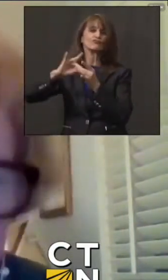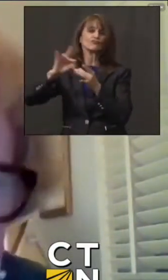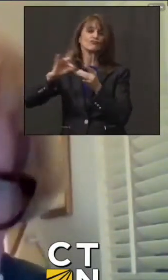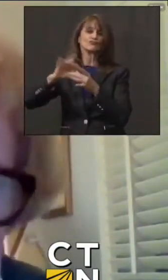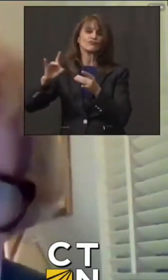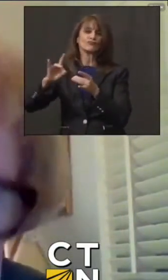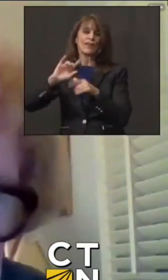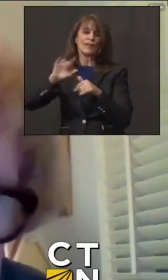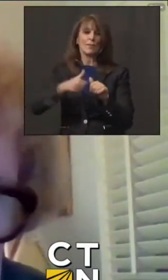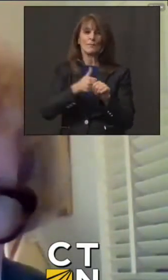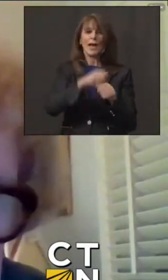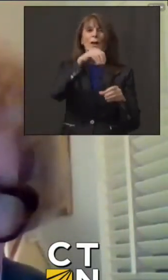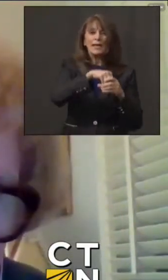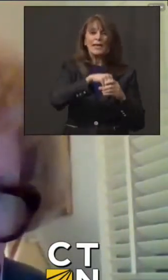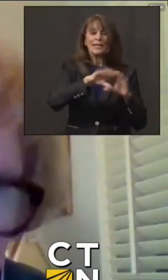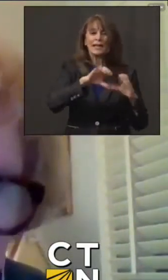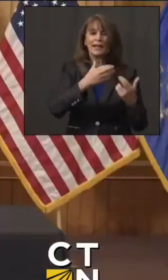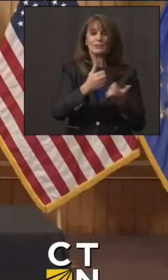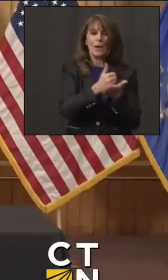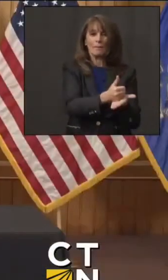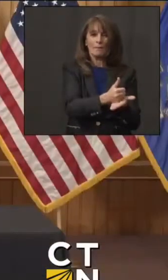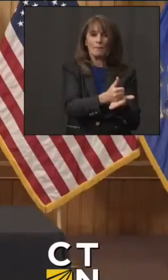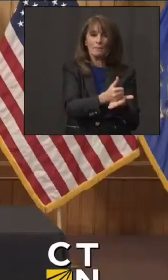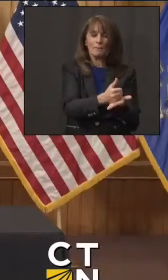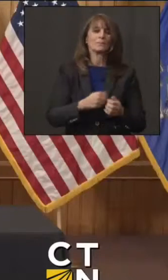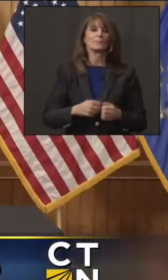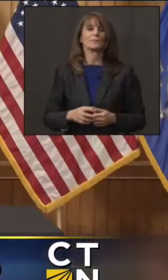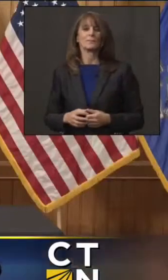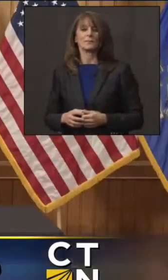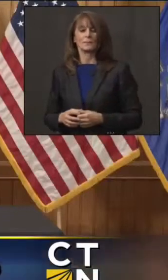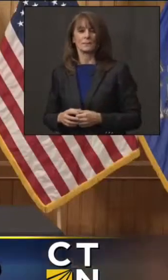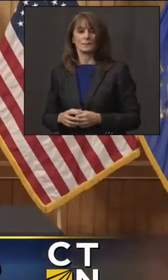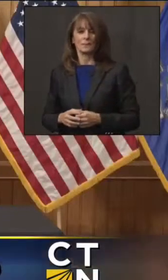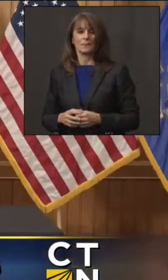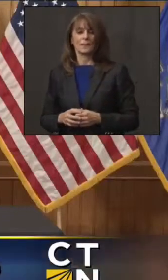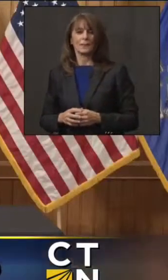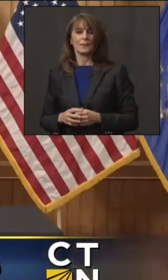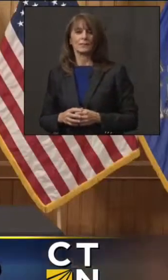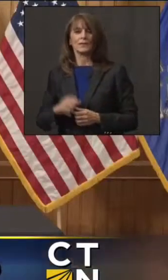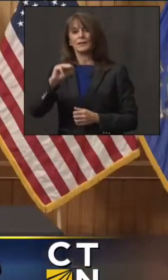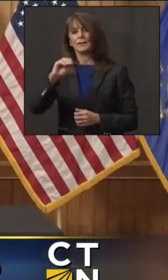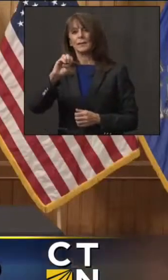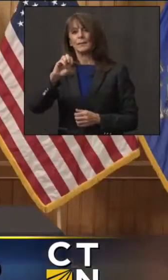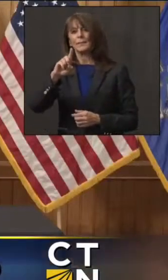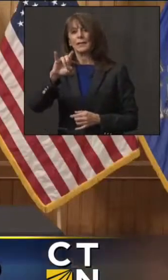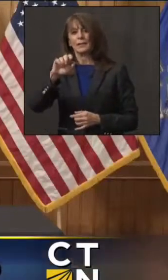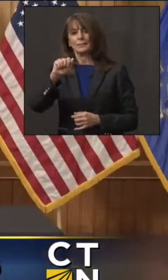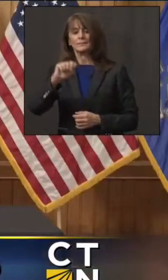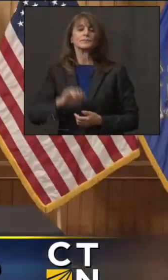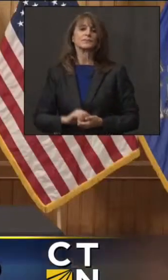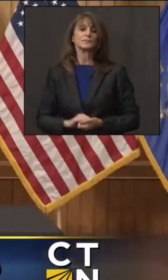instruction. Thank you. Hearst, Connecticut Media.